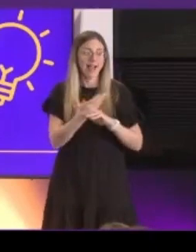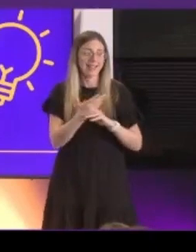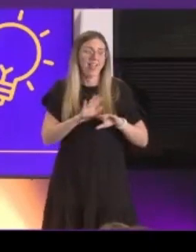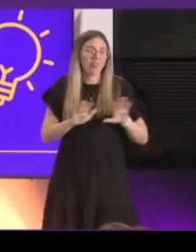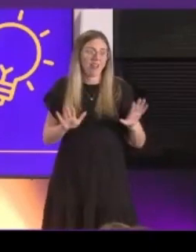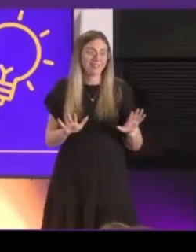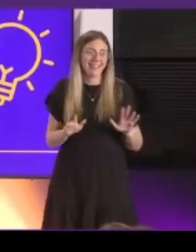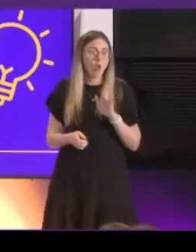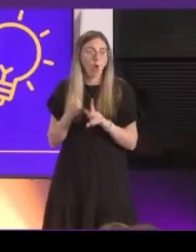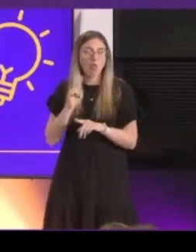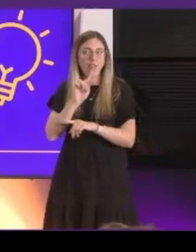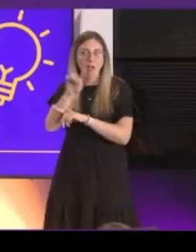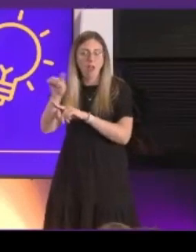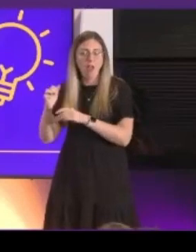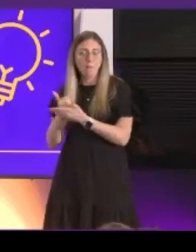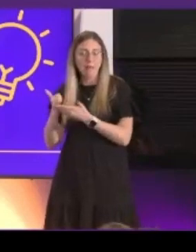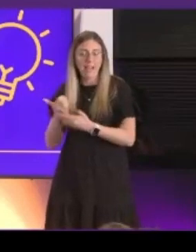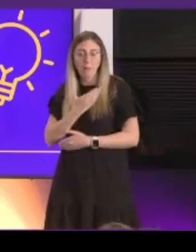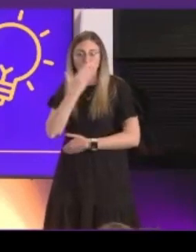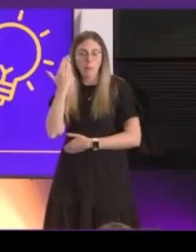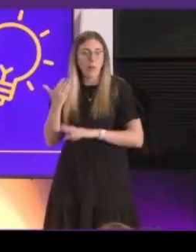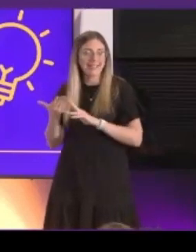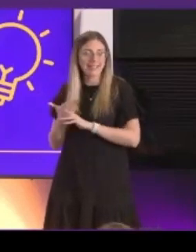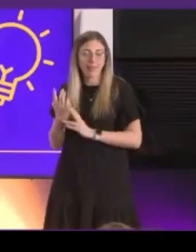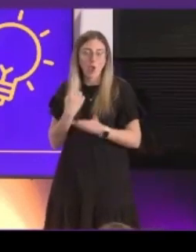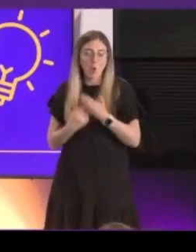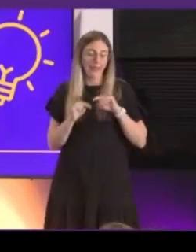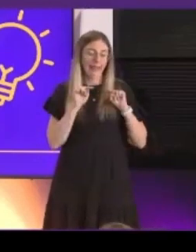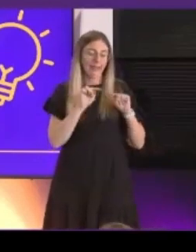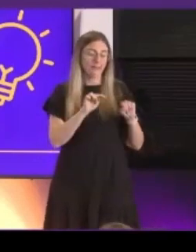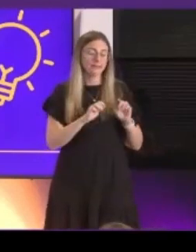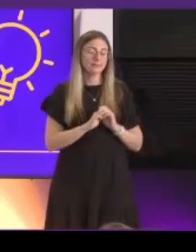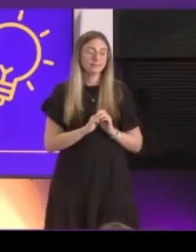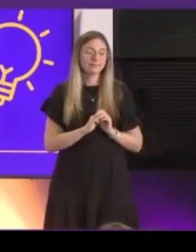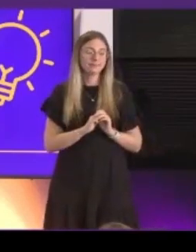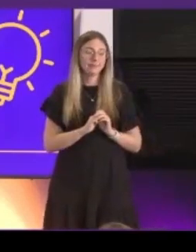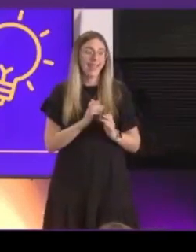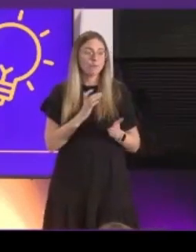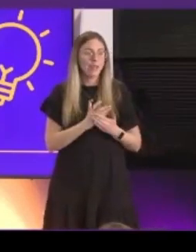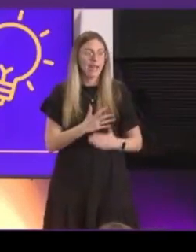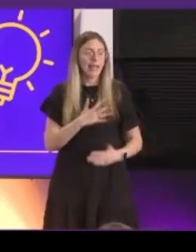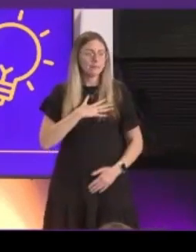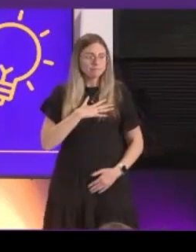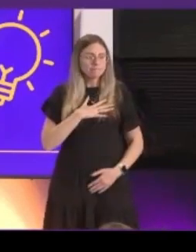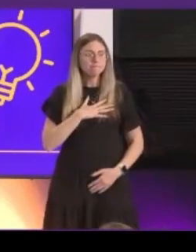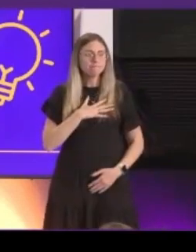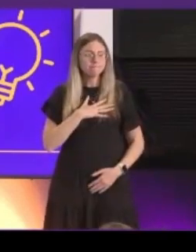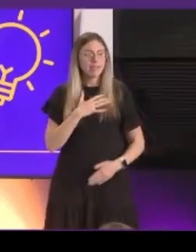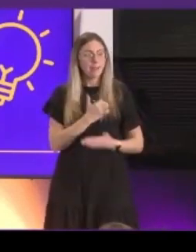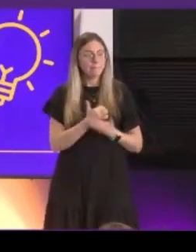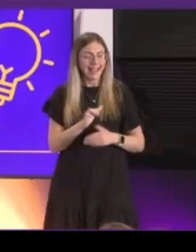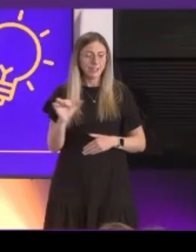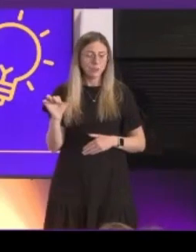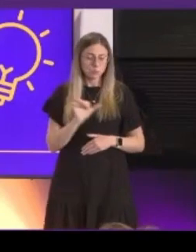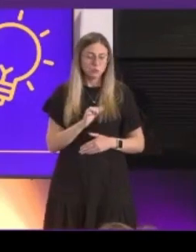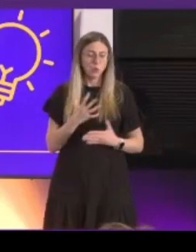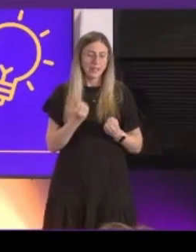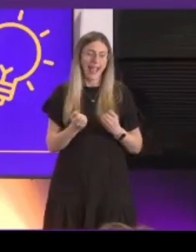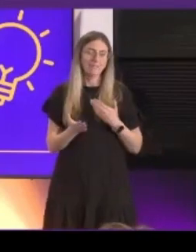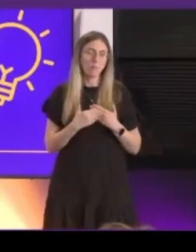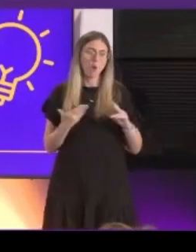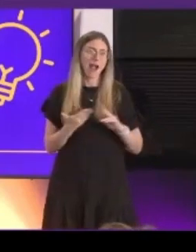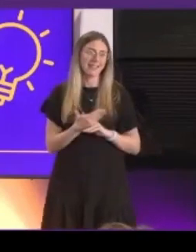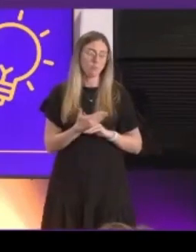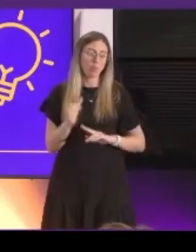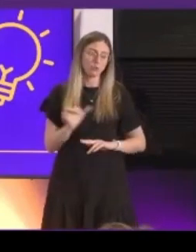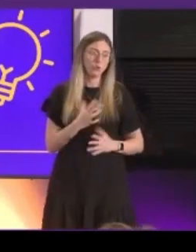And while I was really proud of that, it was very sobering, Because when it comes to banks, you should have more than HSBC. As